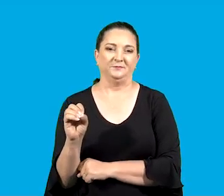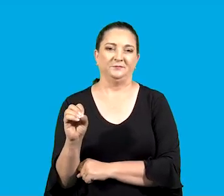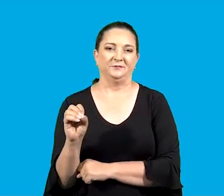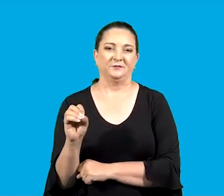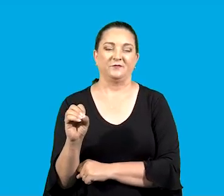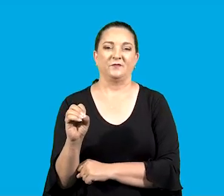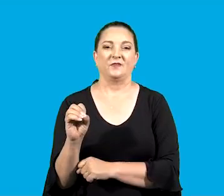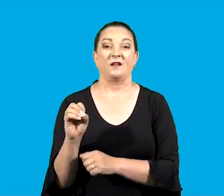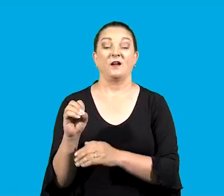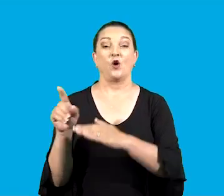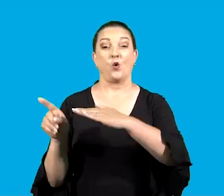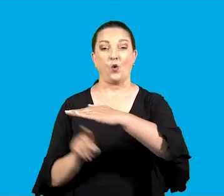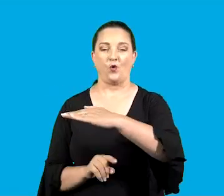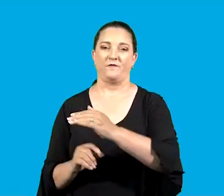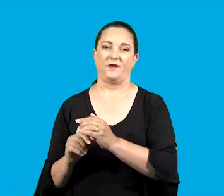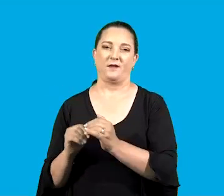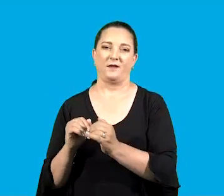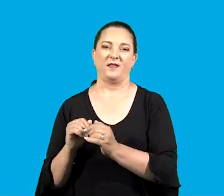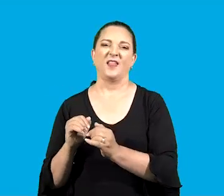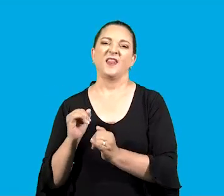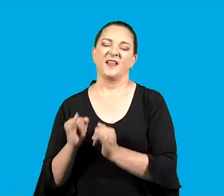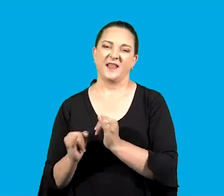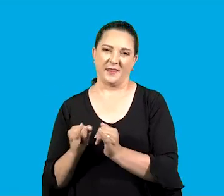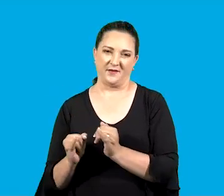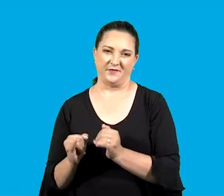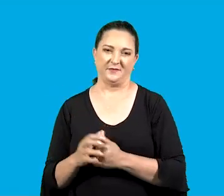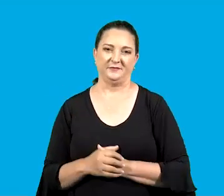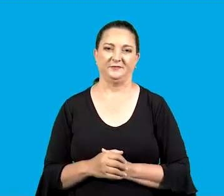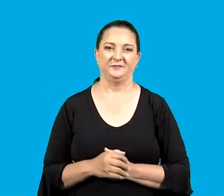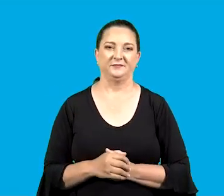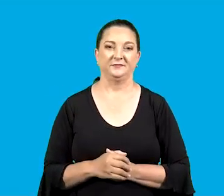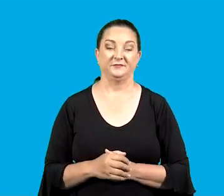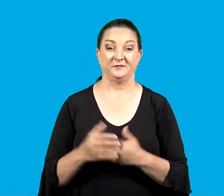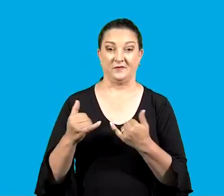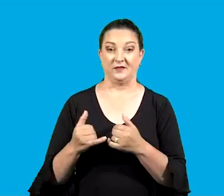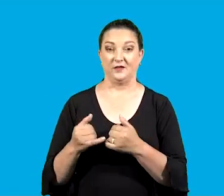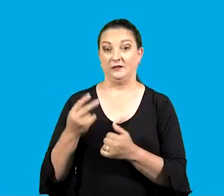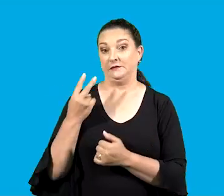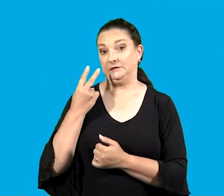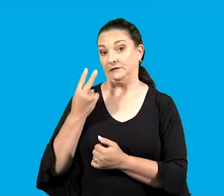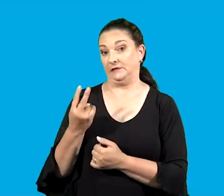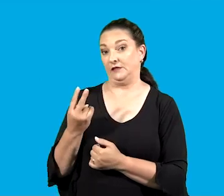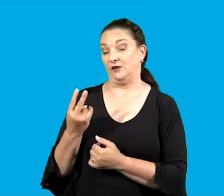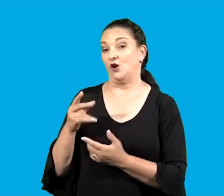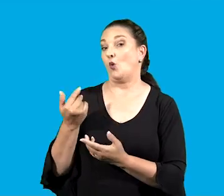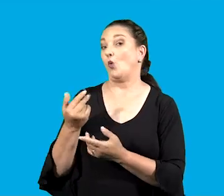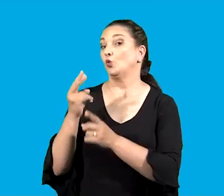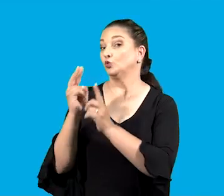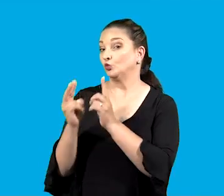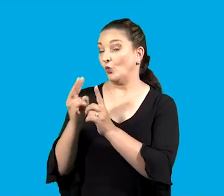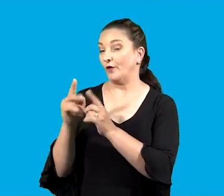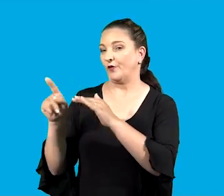now. 100 over 11. You multiply that also, I come to that part now, by